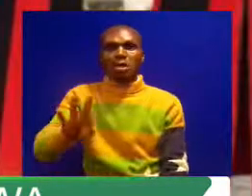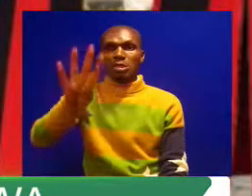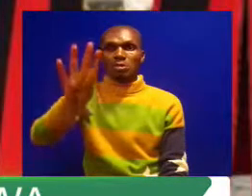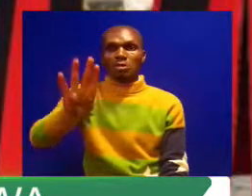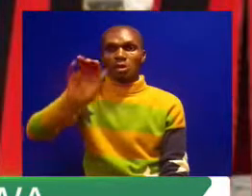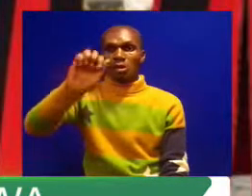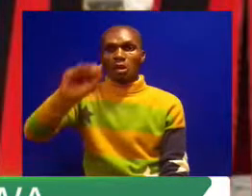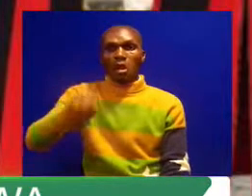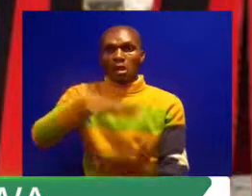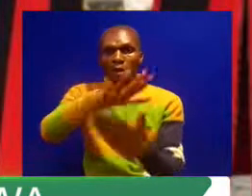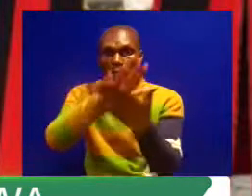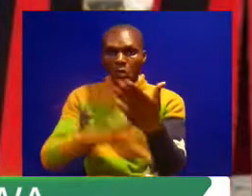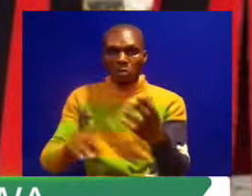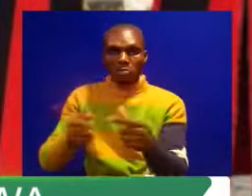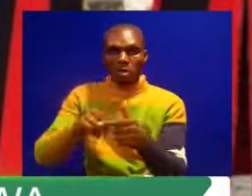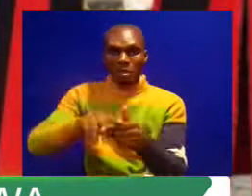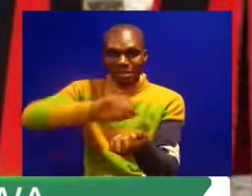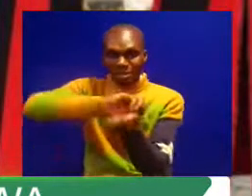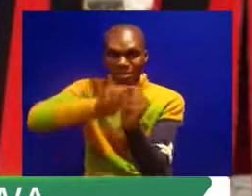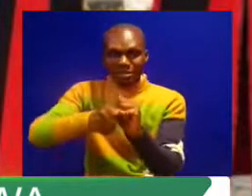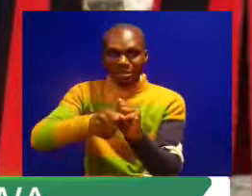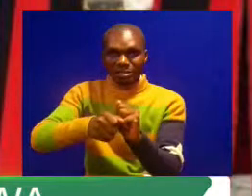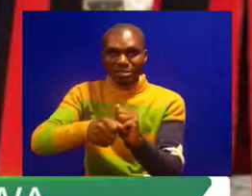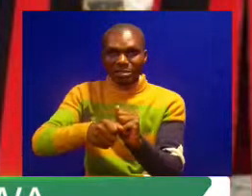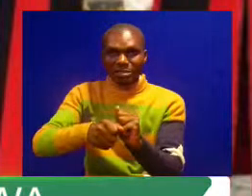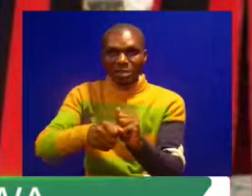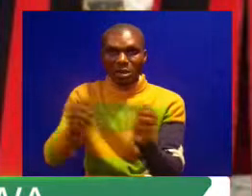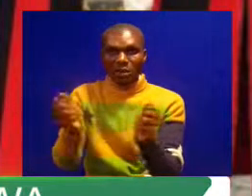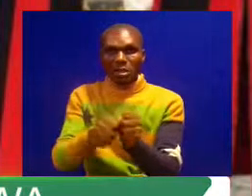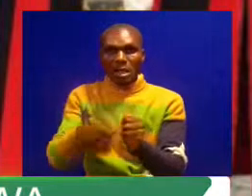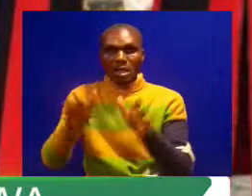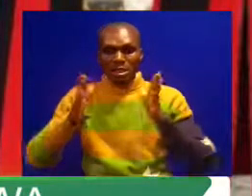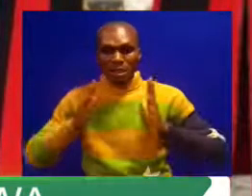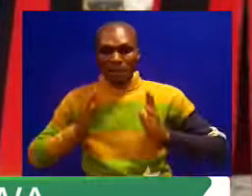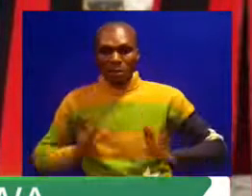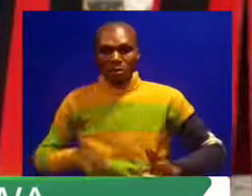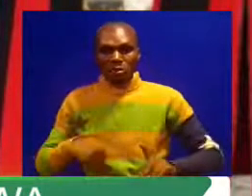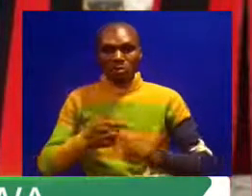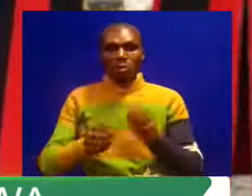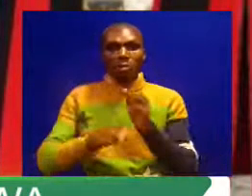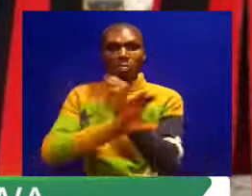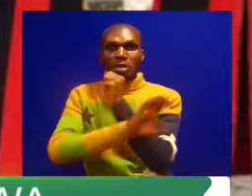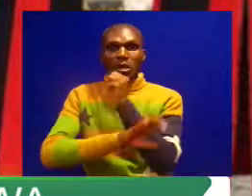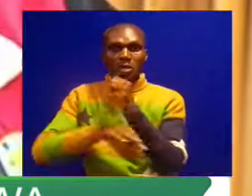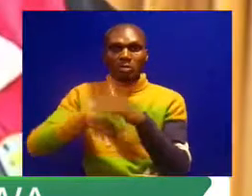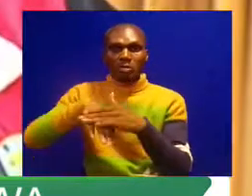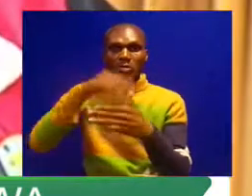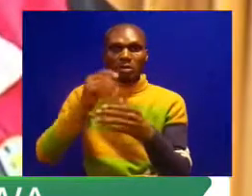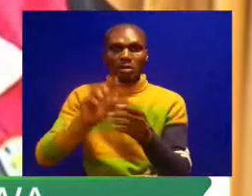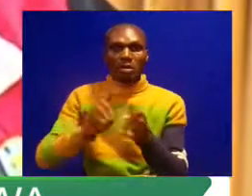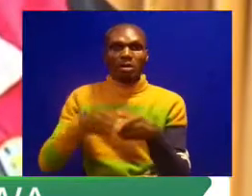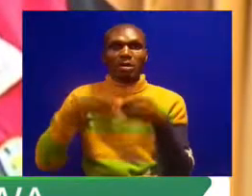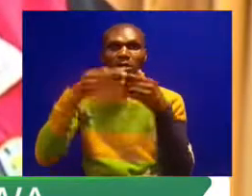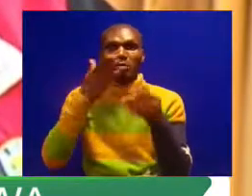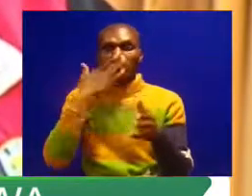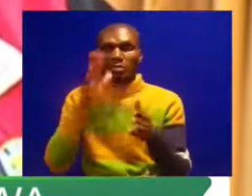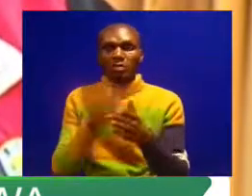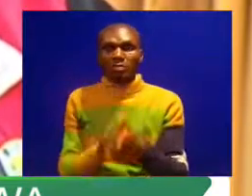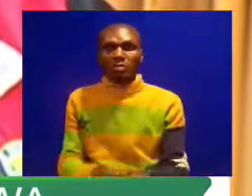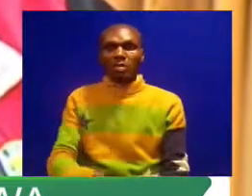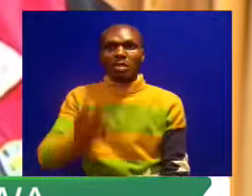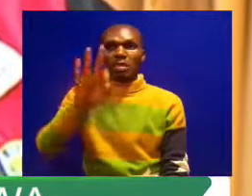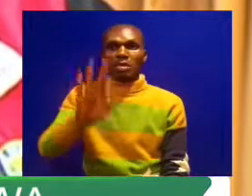nigochia chenchatiwe nomo Venezuela, Jose Camargo, nanyo orali chivu boigo. We turn to form